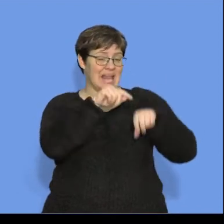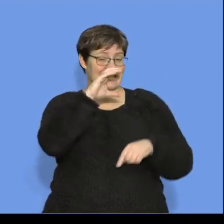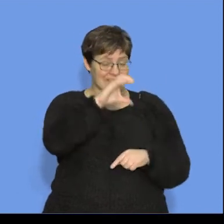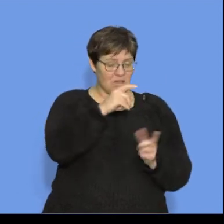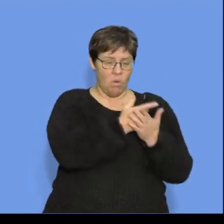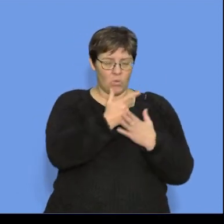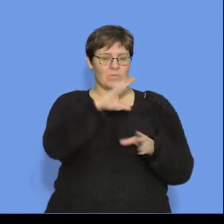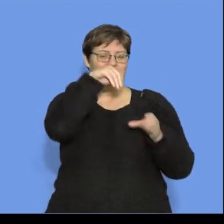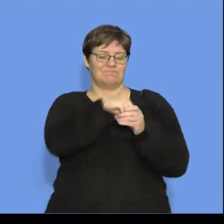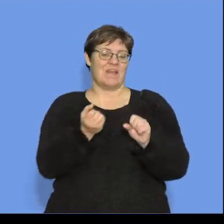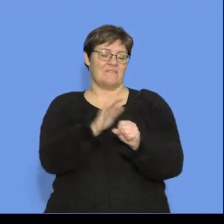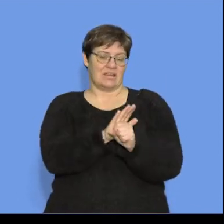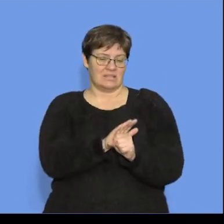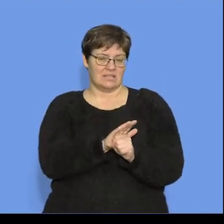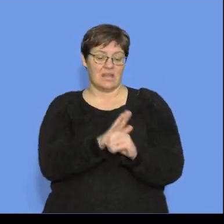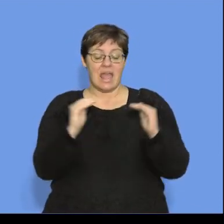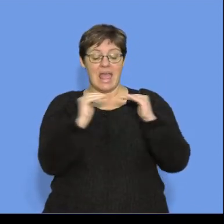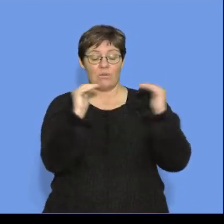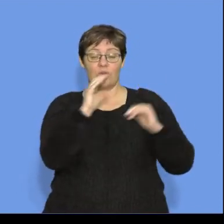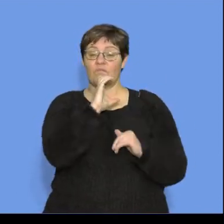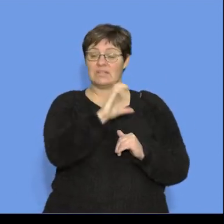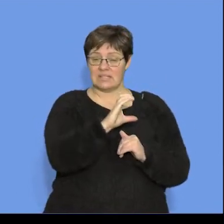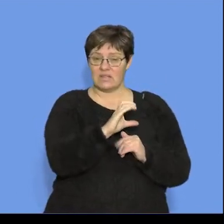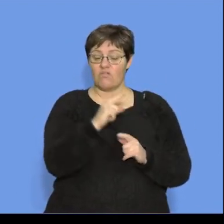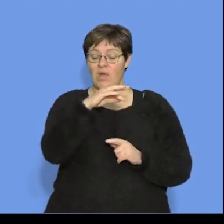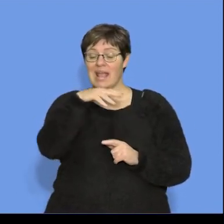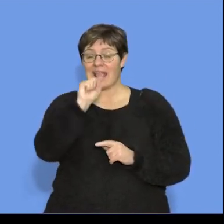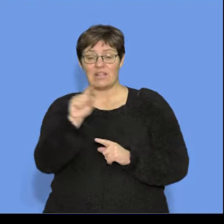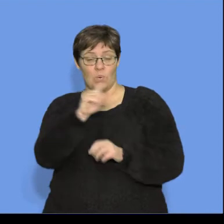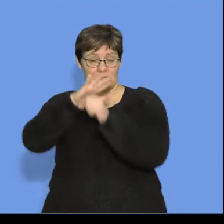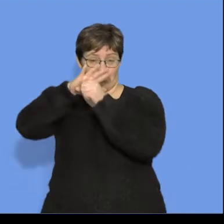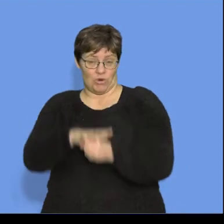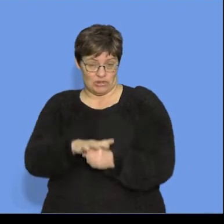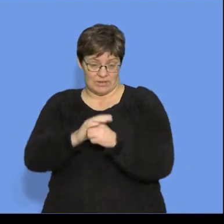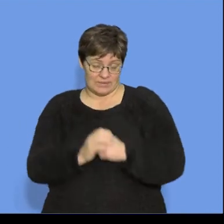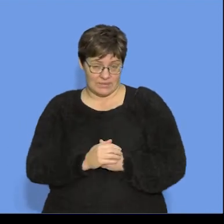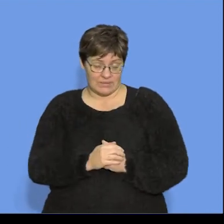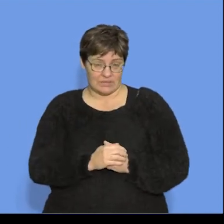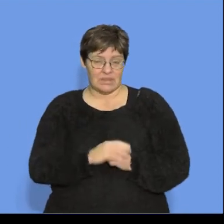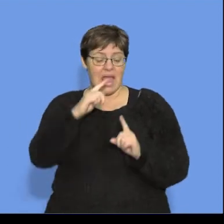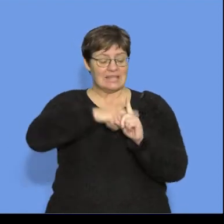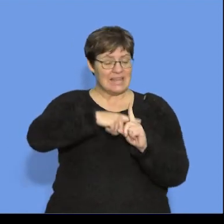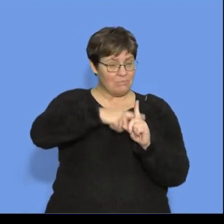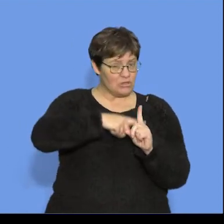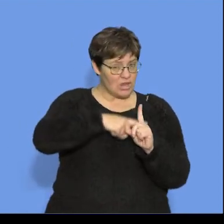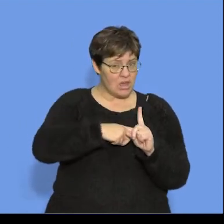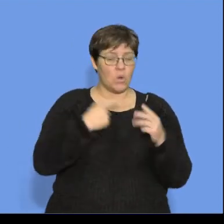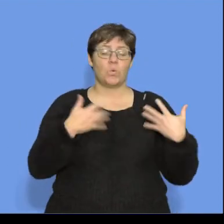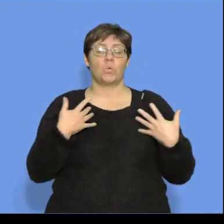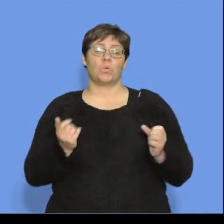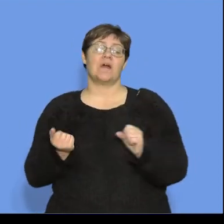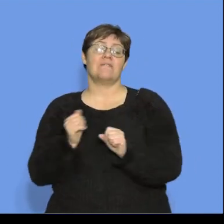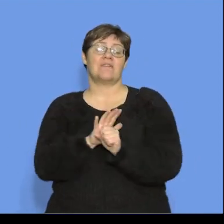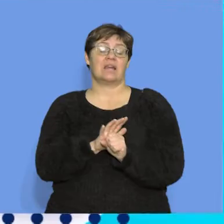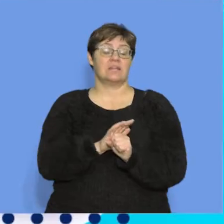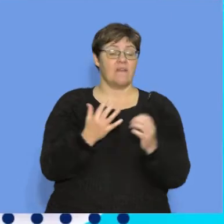about concentration, the equivalent of concentration for gases is pressure. Temperature is also going to affect the rate